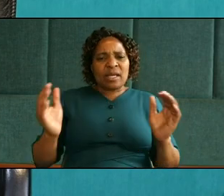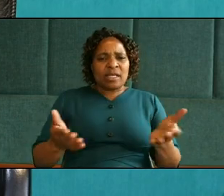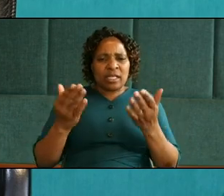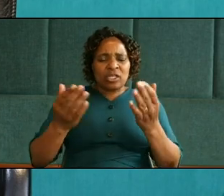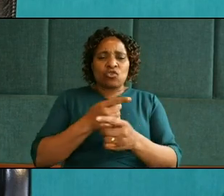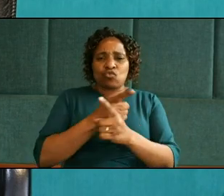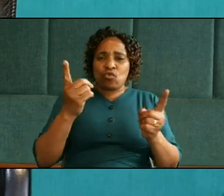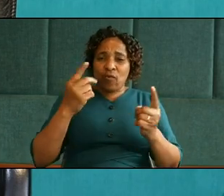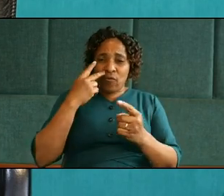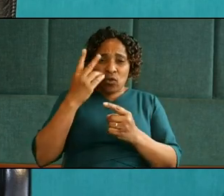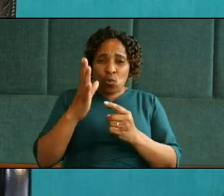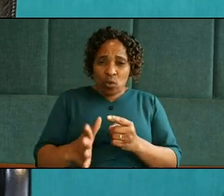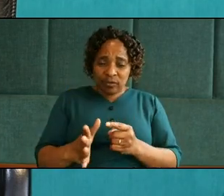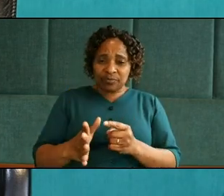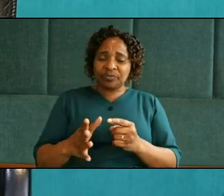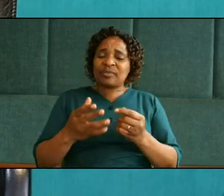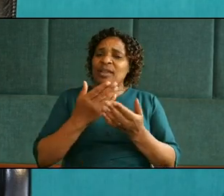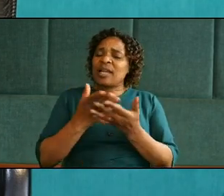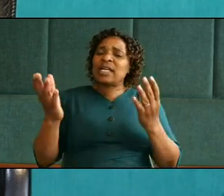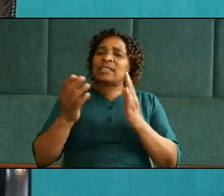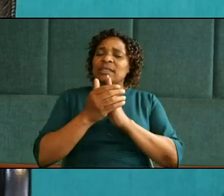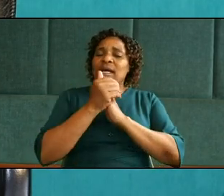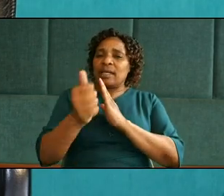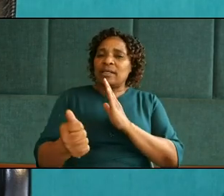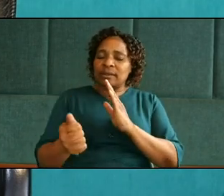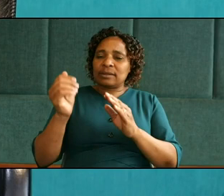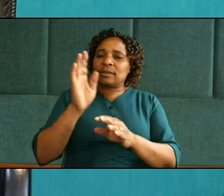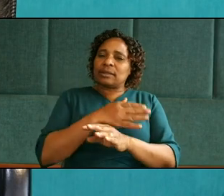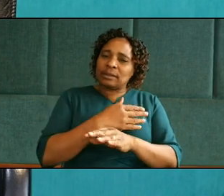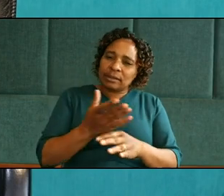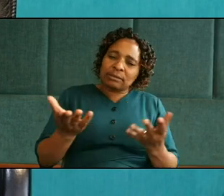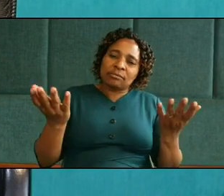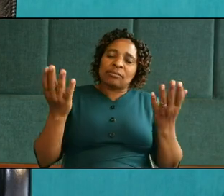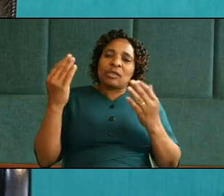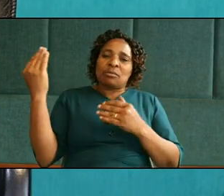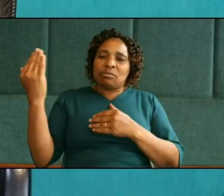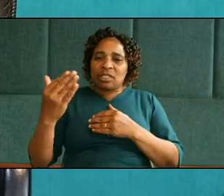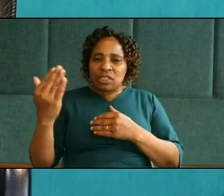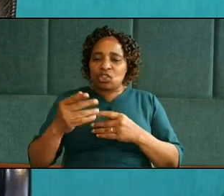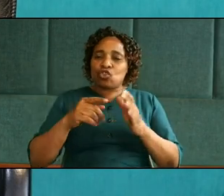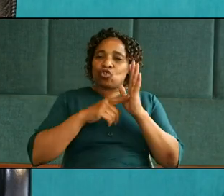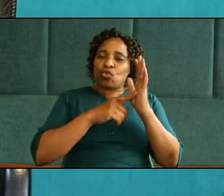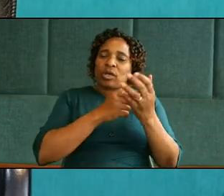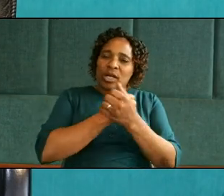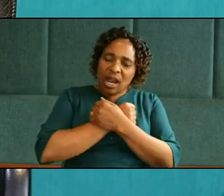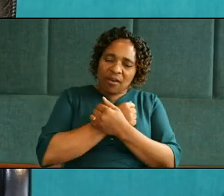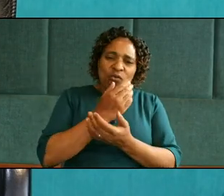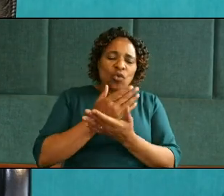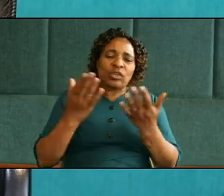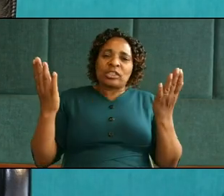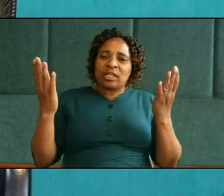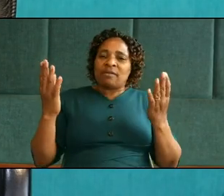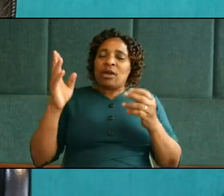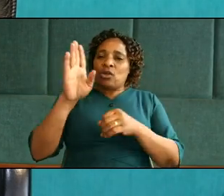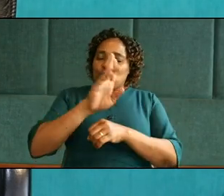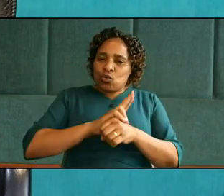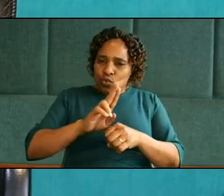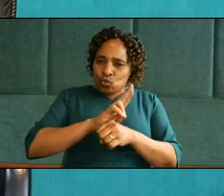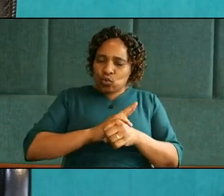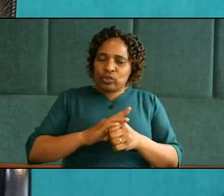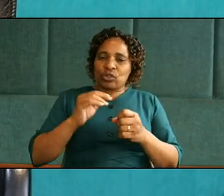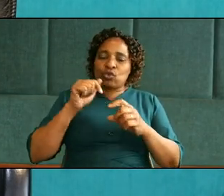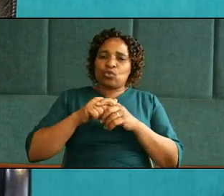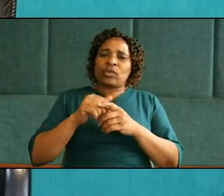whatever talent you have, if it is singing, if it is preaching, if it is showing compassion, whatever it is, use it to